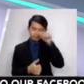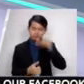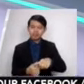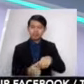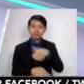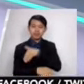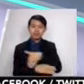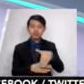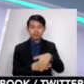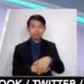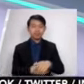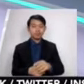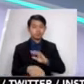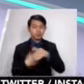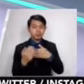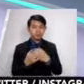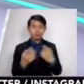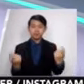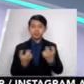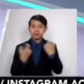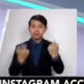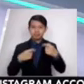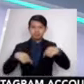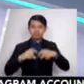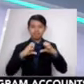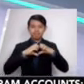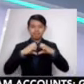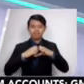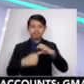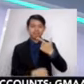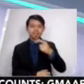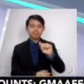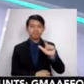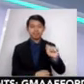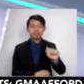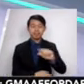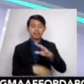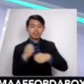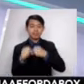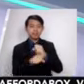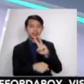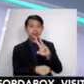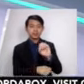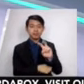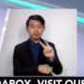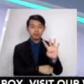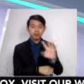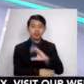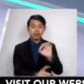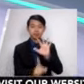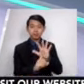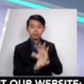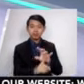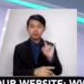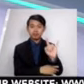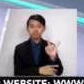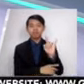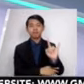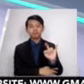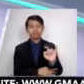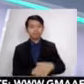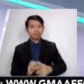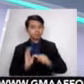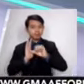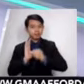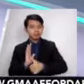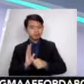pang personalities sa GMA Gala 2024. Trending pa yan sa social media ang highlights ng event sa latest ni